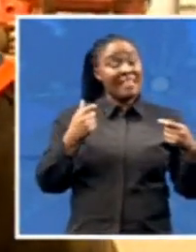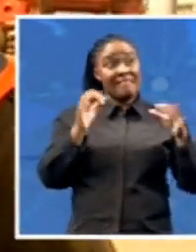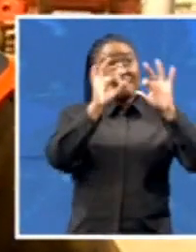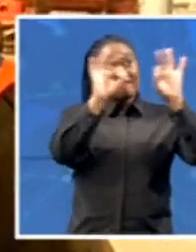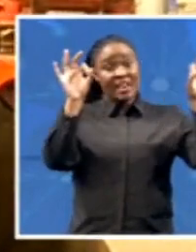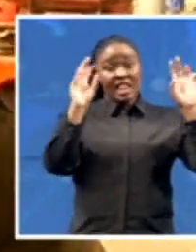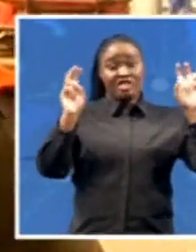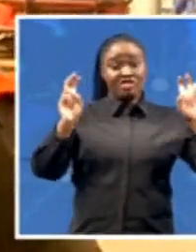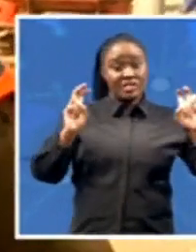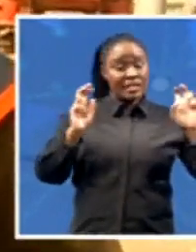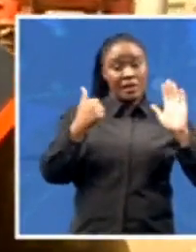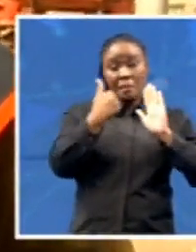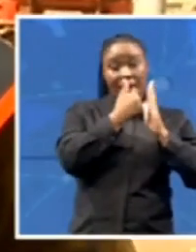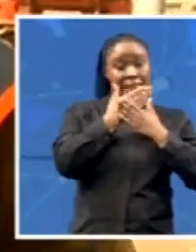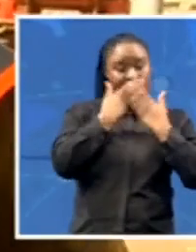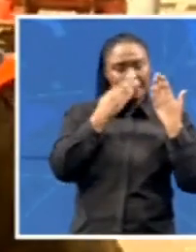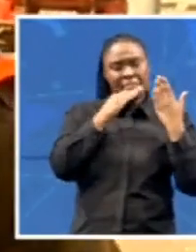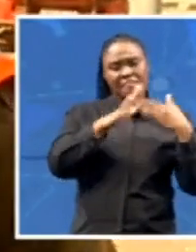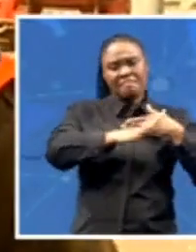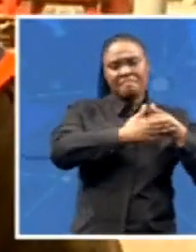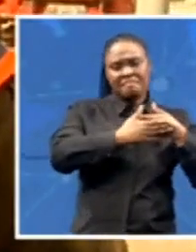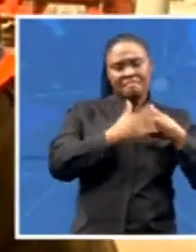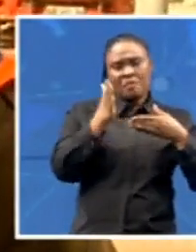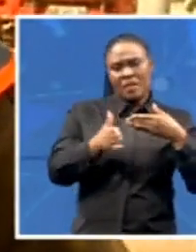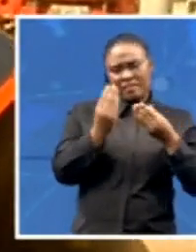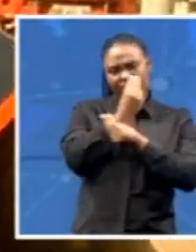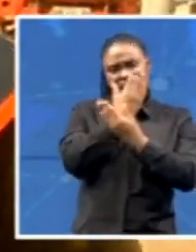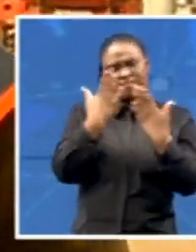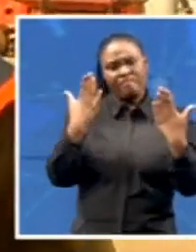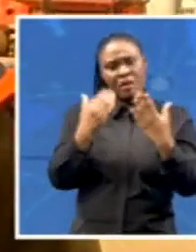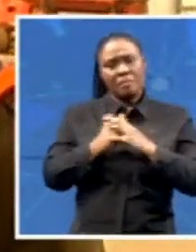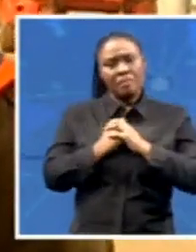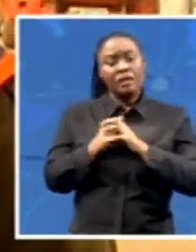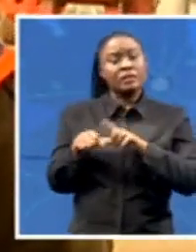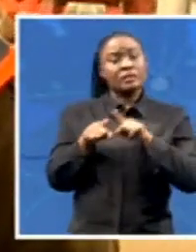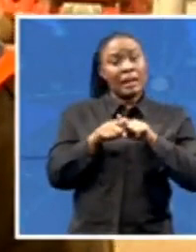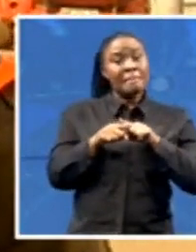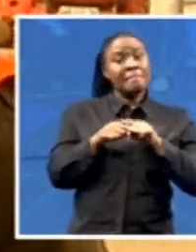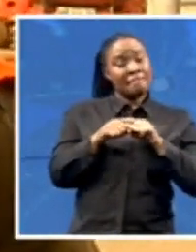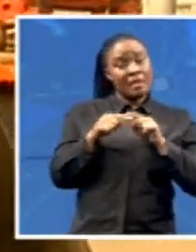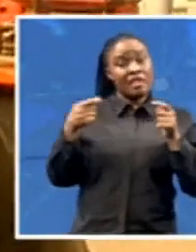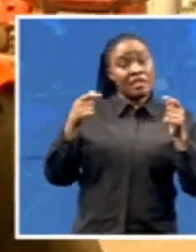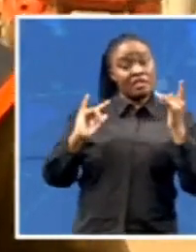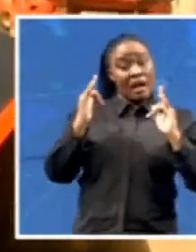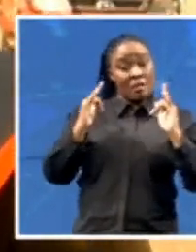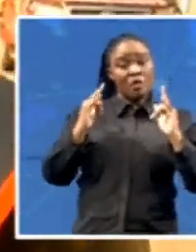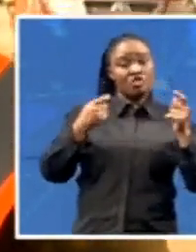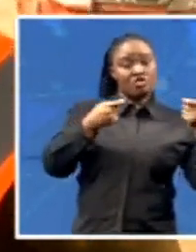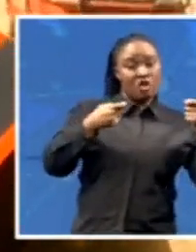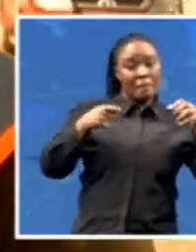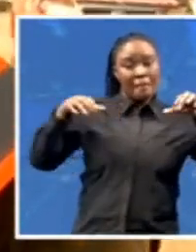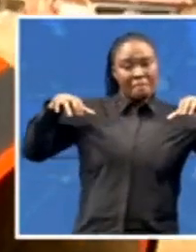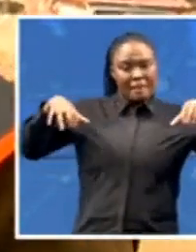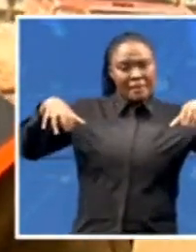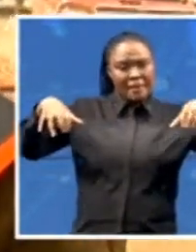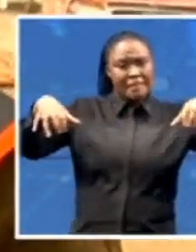it. And really we are going to make a sweep out of the entire town. Last 2 weeks we were here with the Minister of Police in Cllr